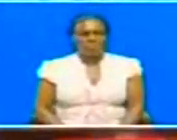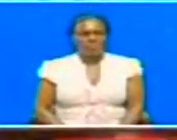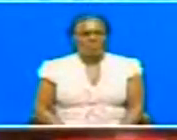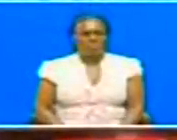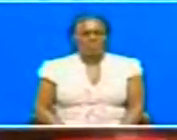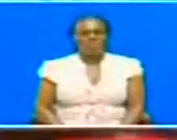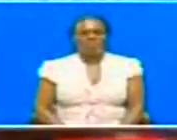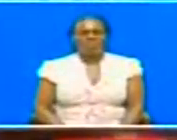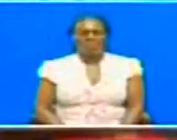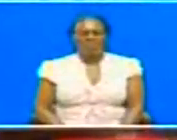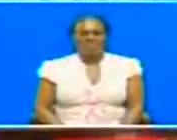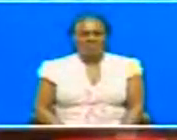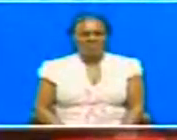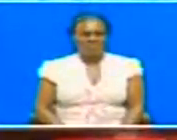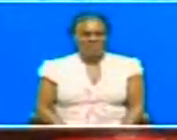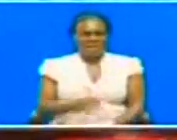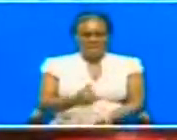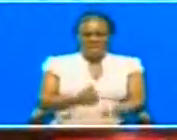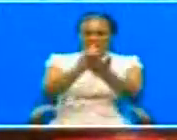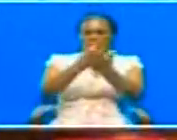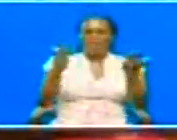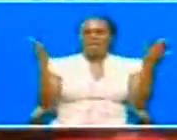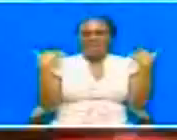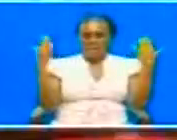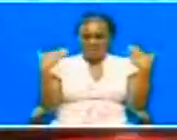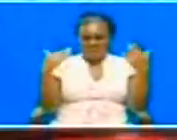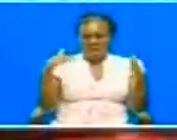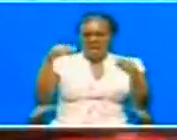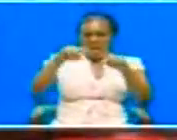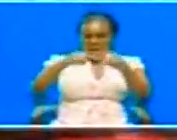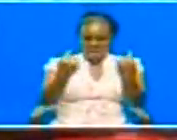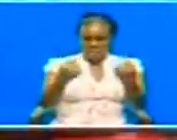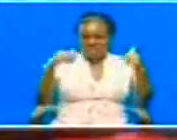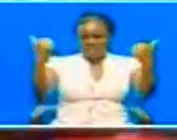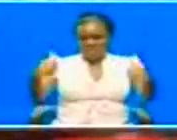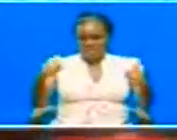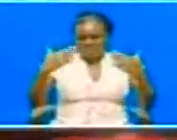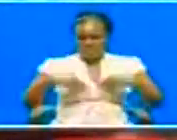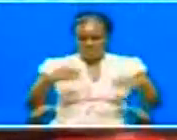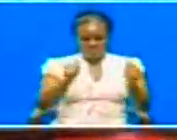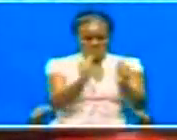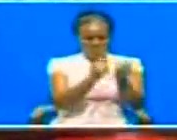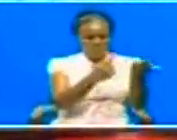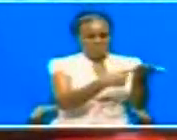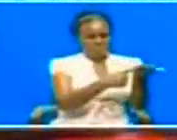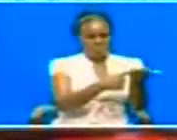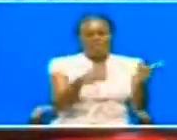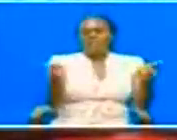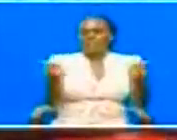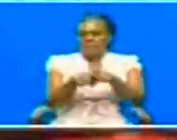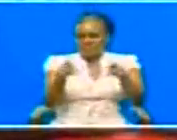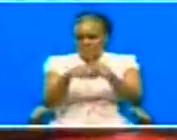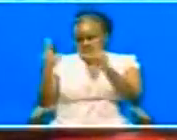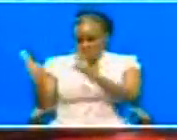easy to remember sometimes. Yeah. Help ever, hurt never. People with albinism are just